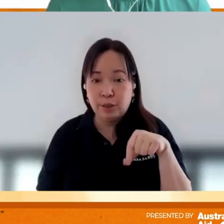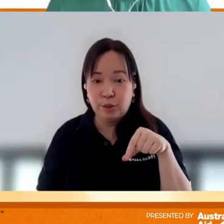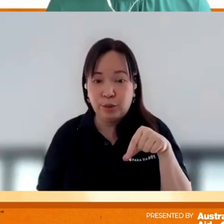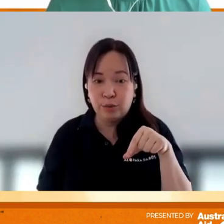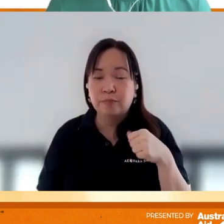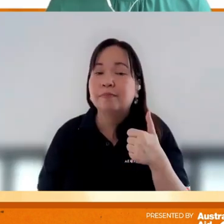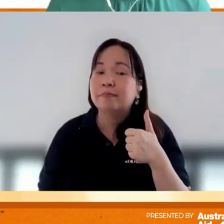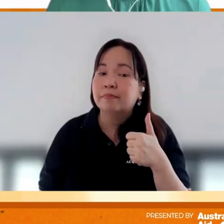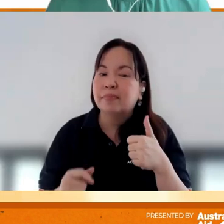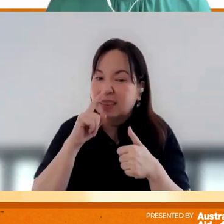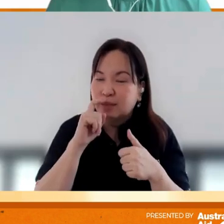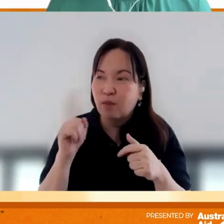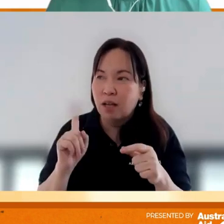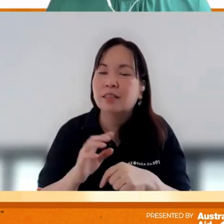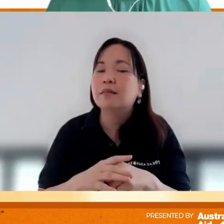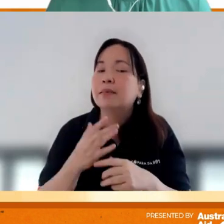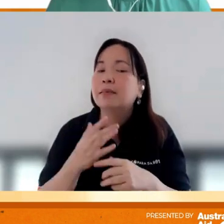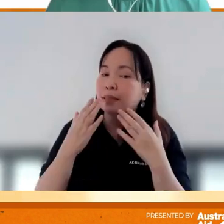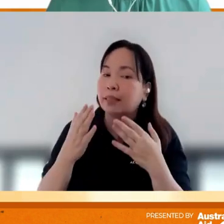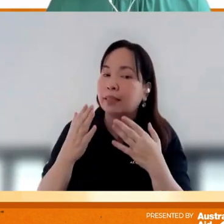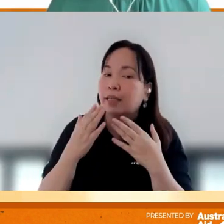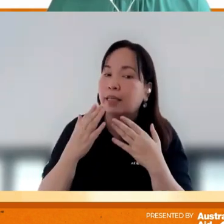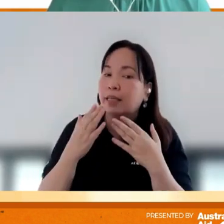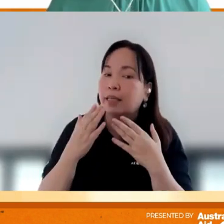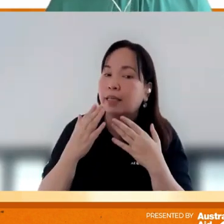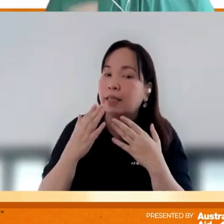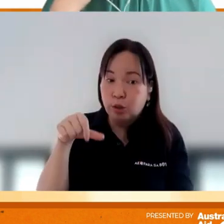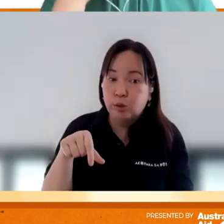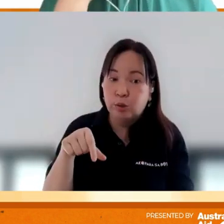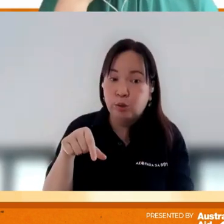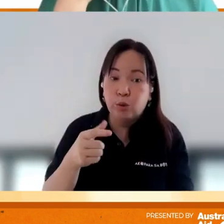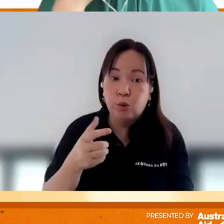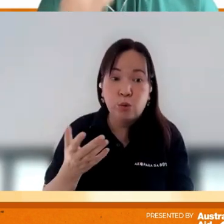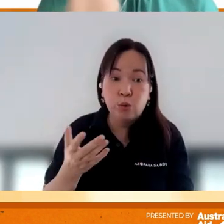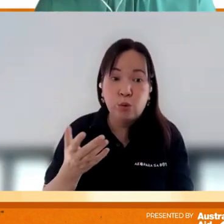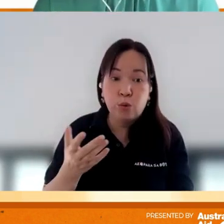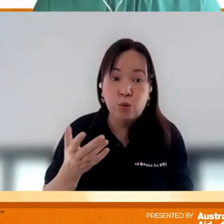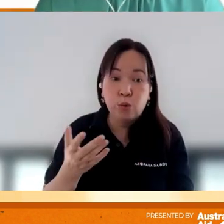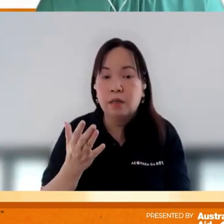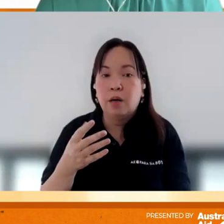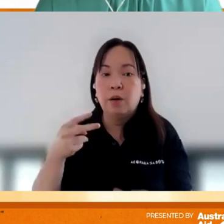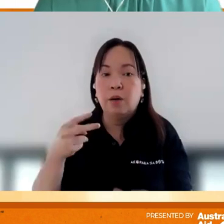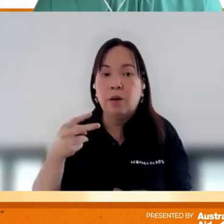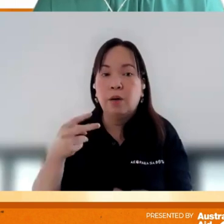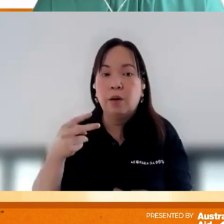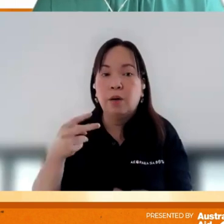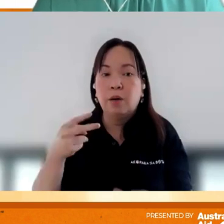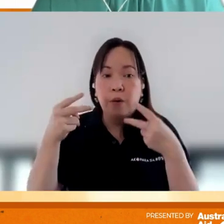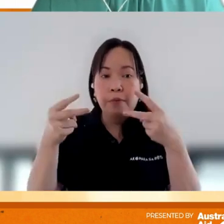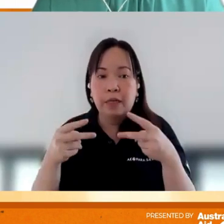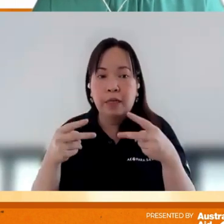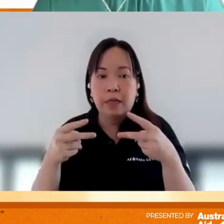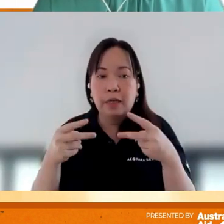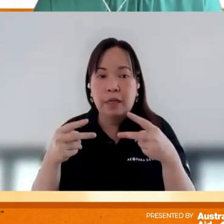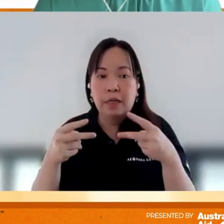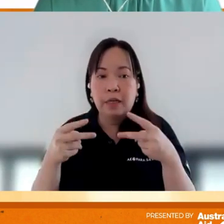Okay, so you can get the ASQ from the website ng National Institutes of Mental Health,